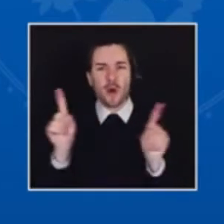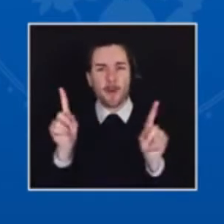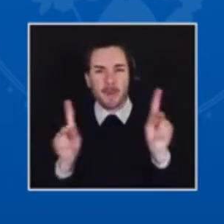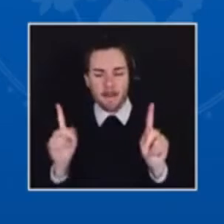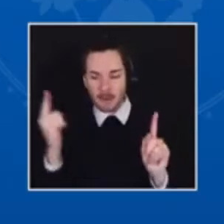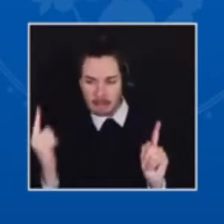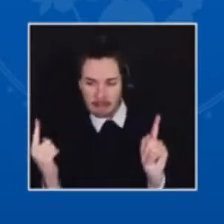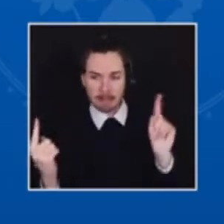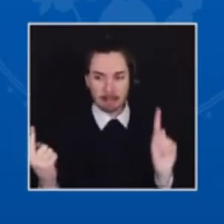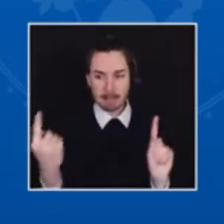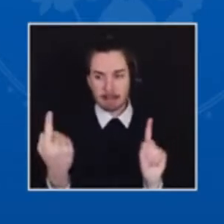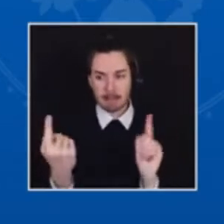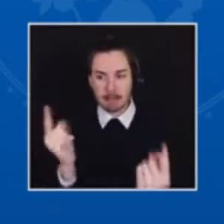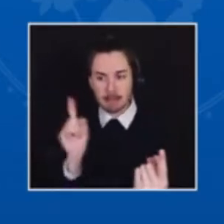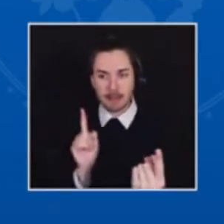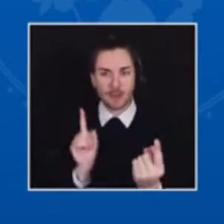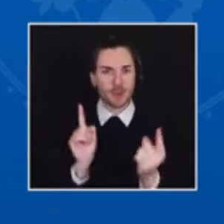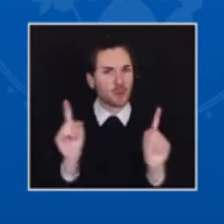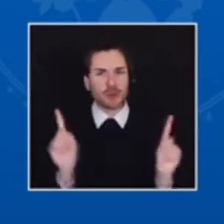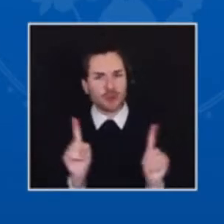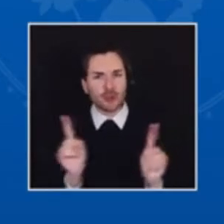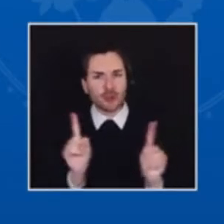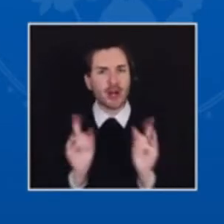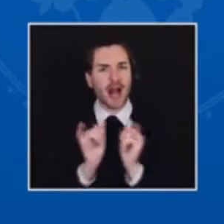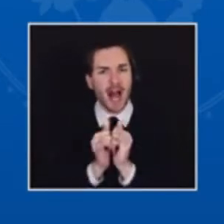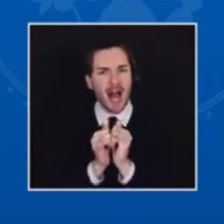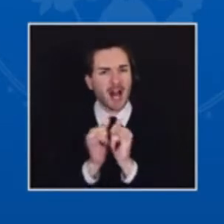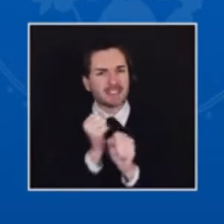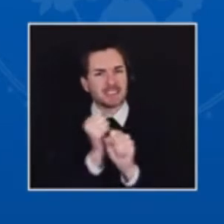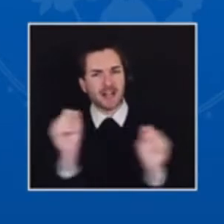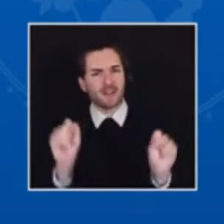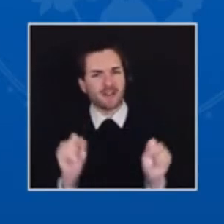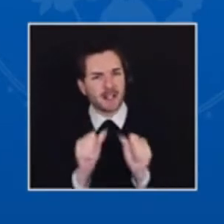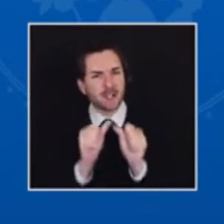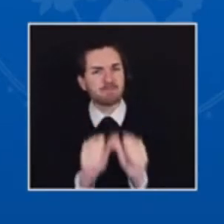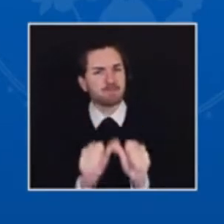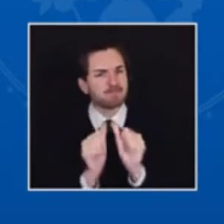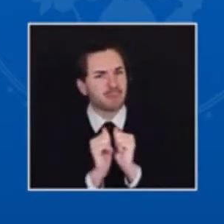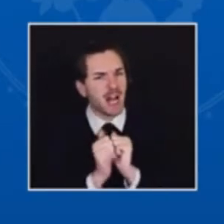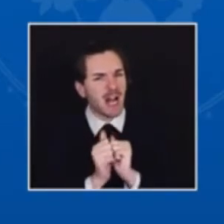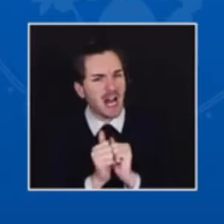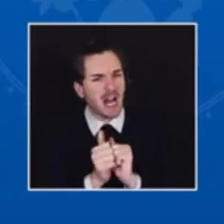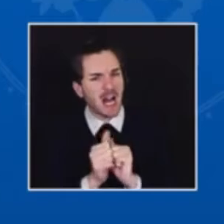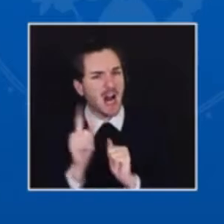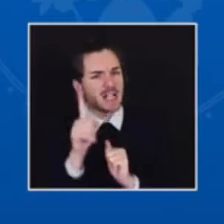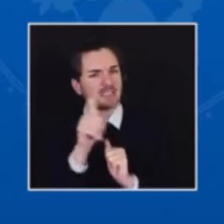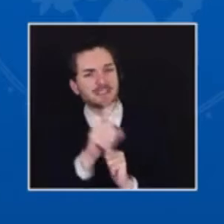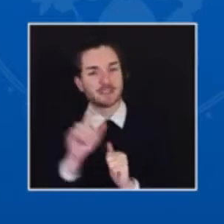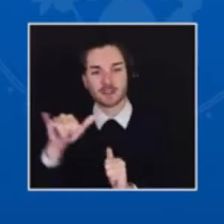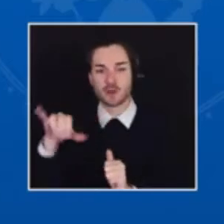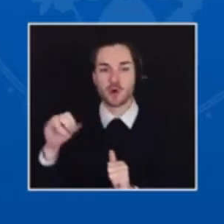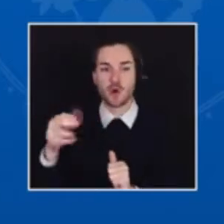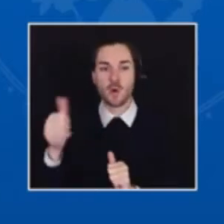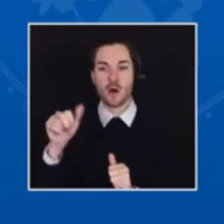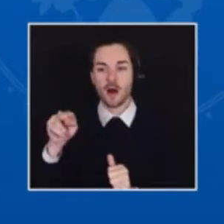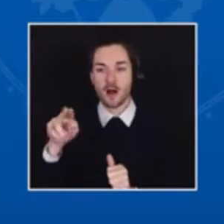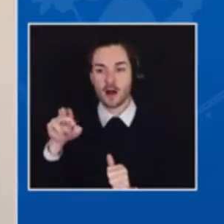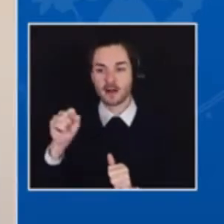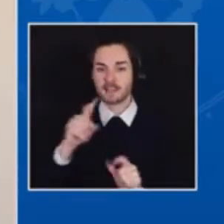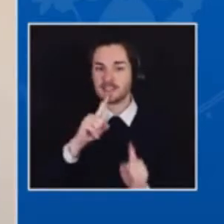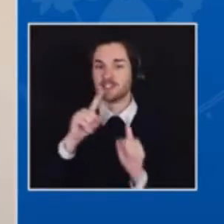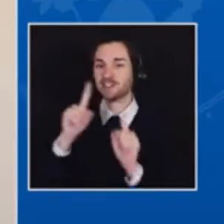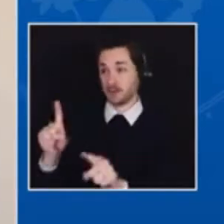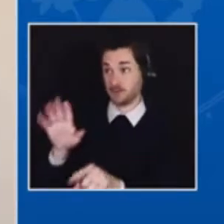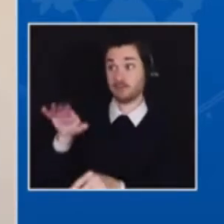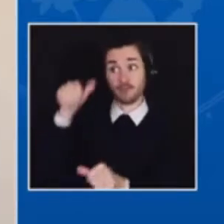come January 21st when you expect to do there so our our top priority as you saw in the campaign